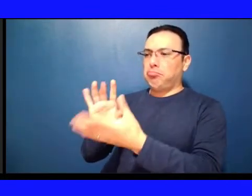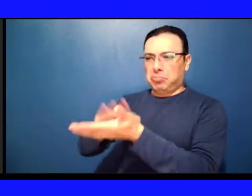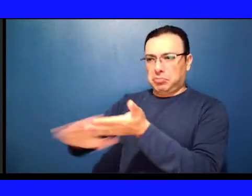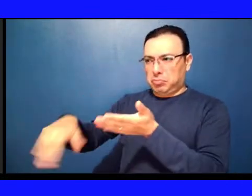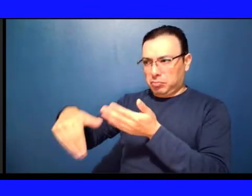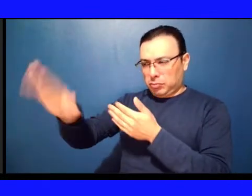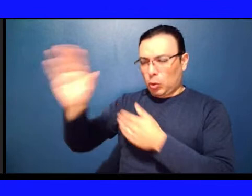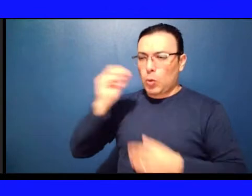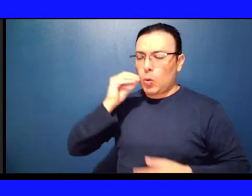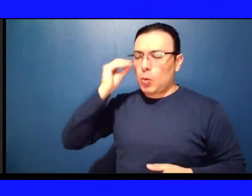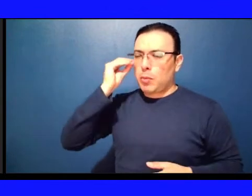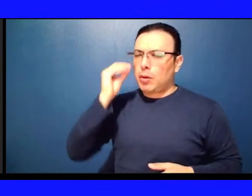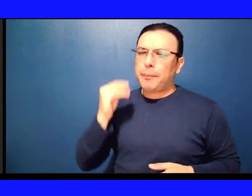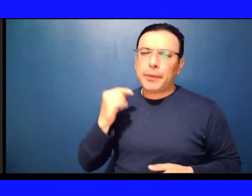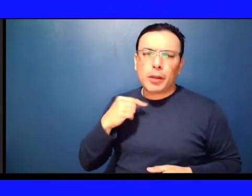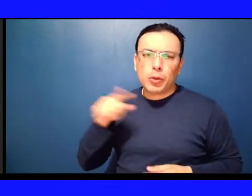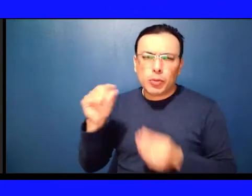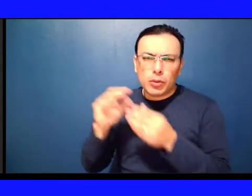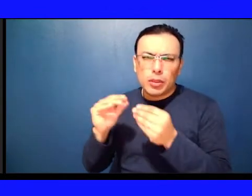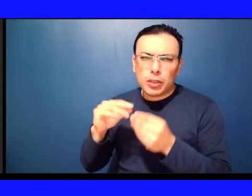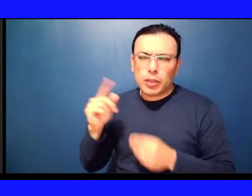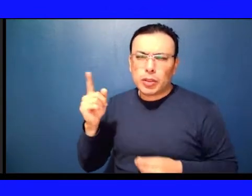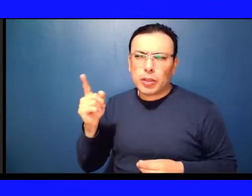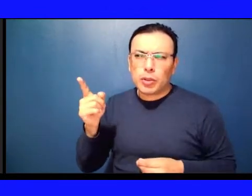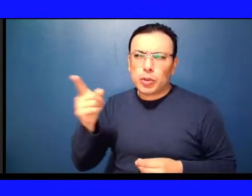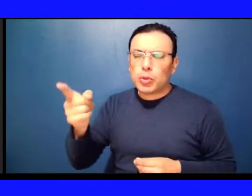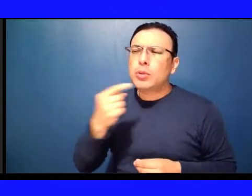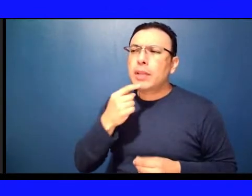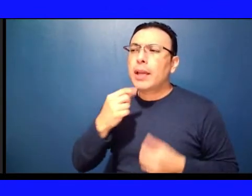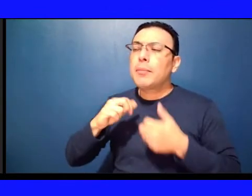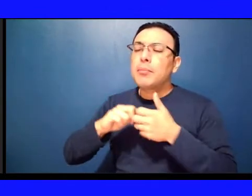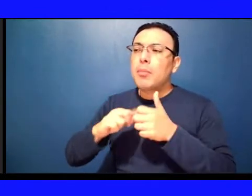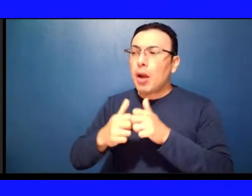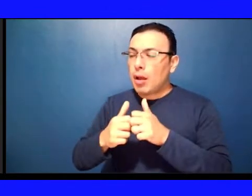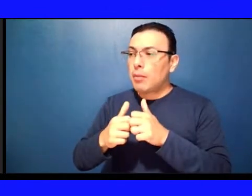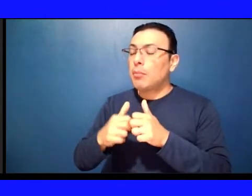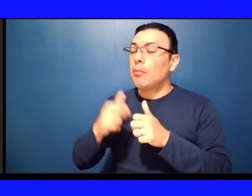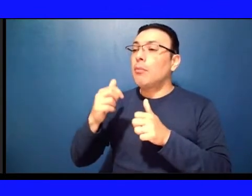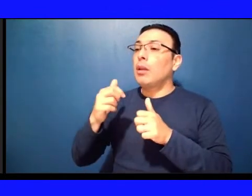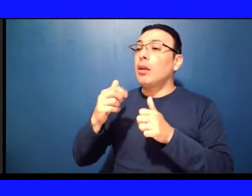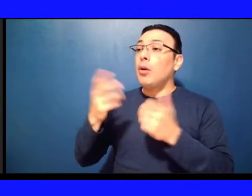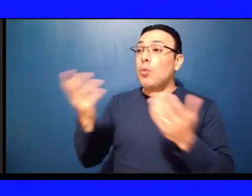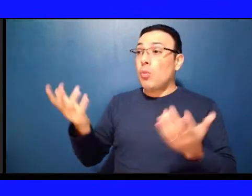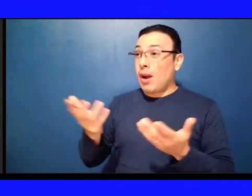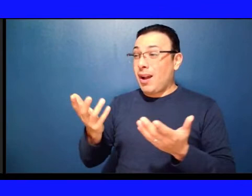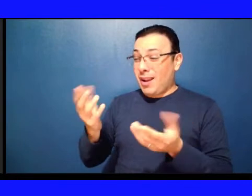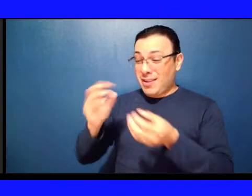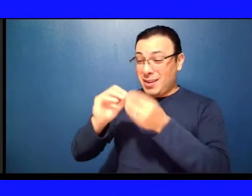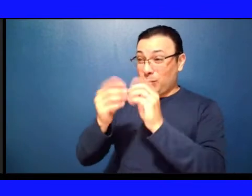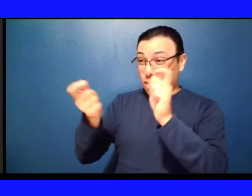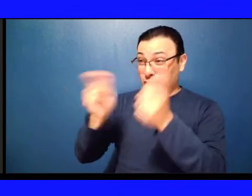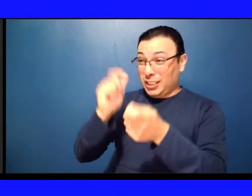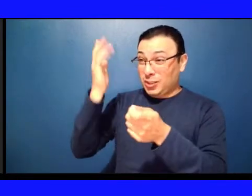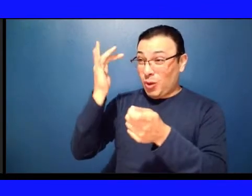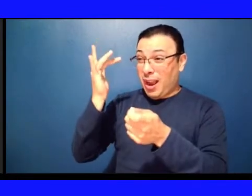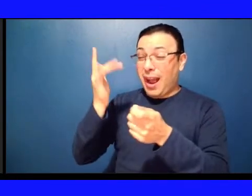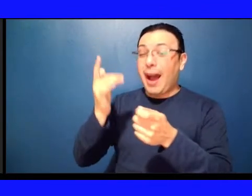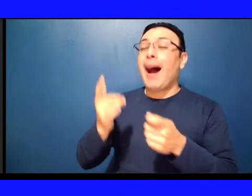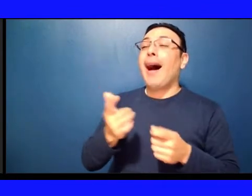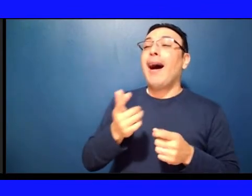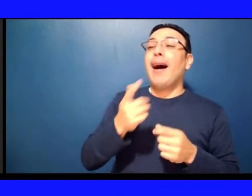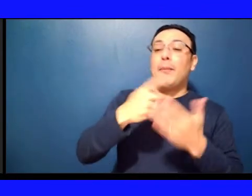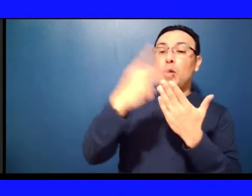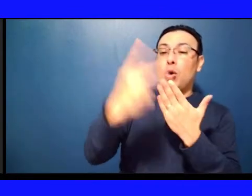the 10% drop is because of the switch over from PDMS to Epic, and that's what Dr. Barron and Dr. Fatal